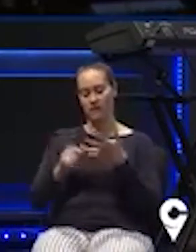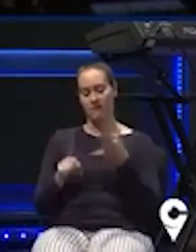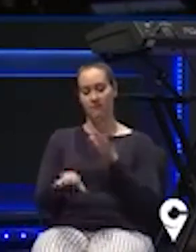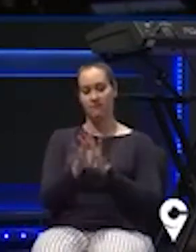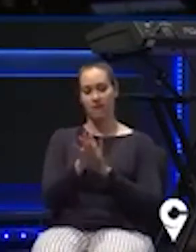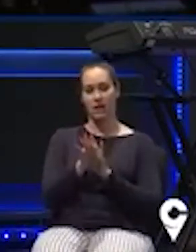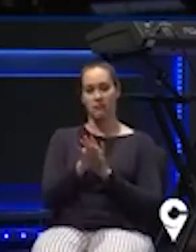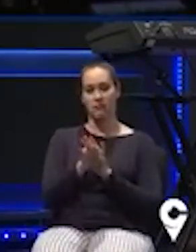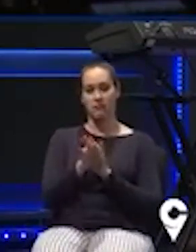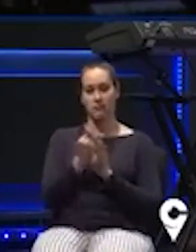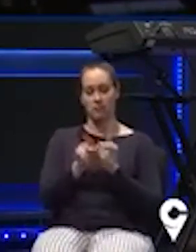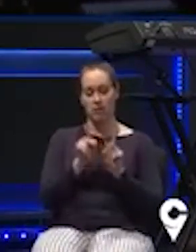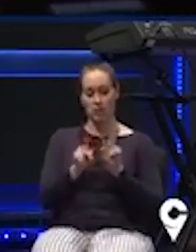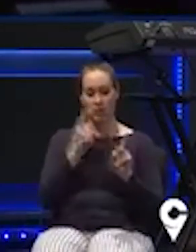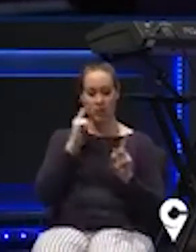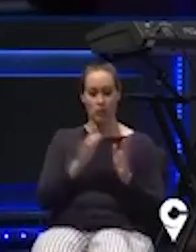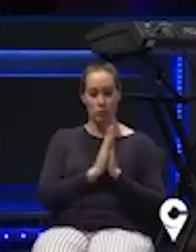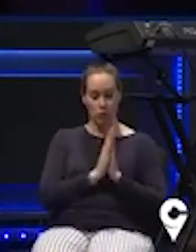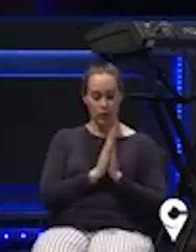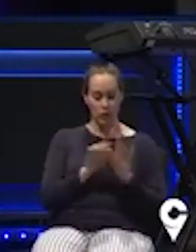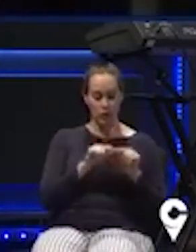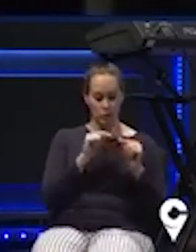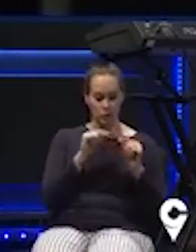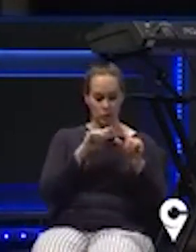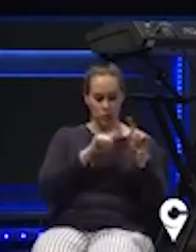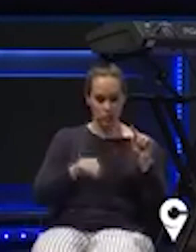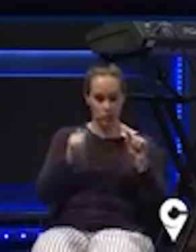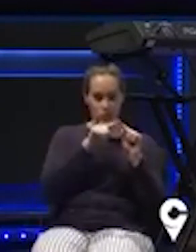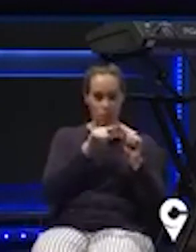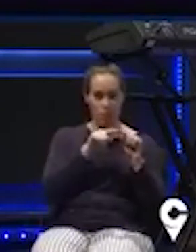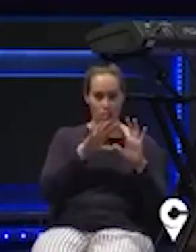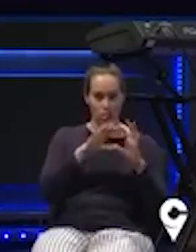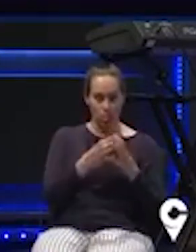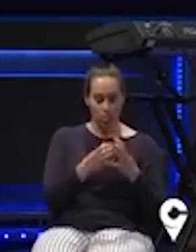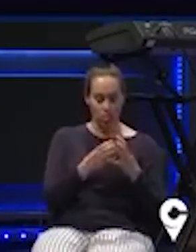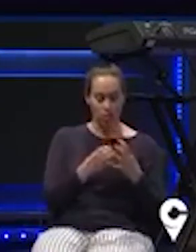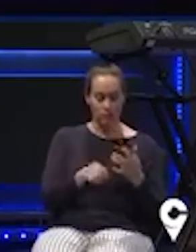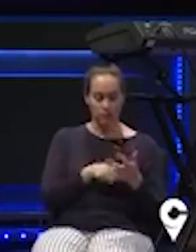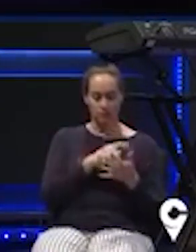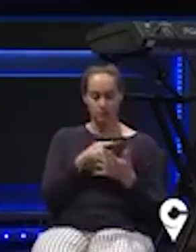Here is this week's assignment. Find one person you can help.